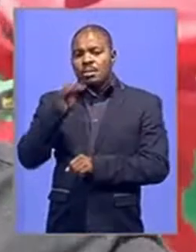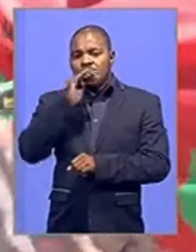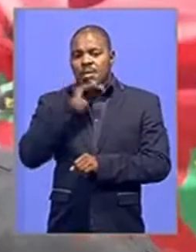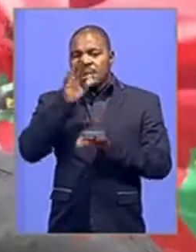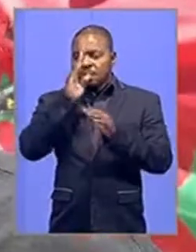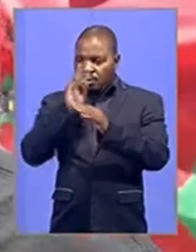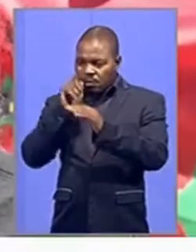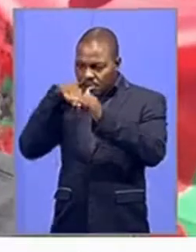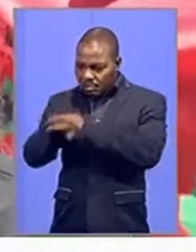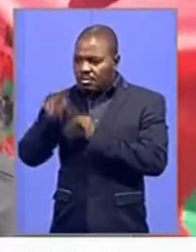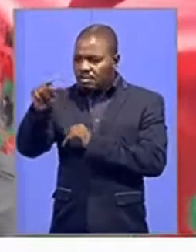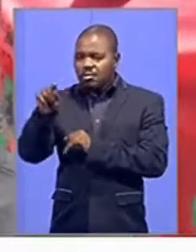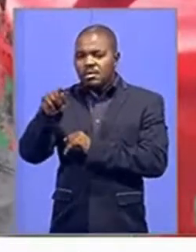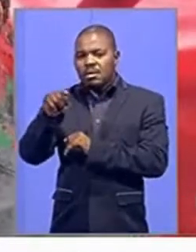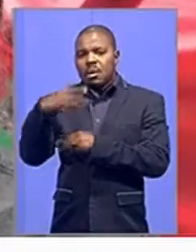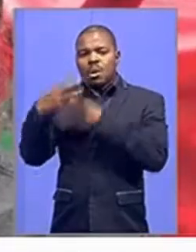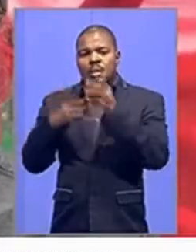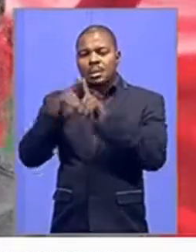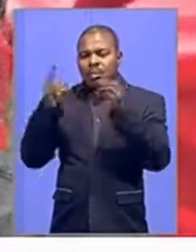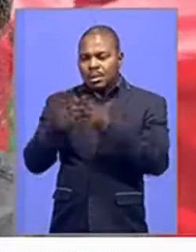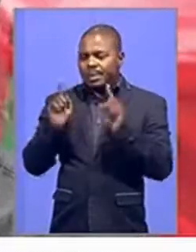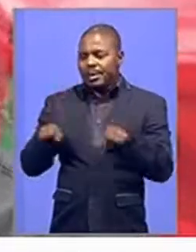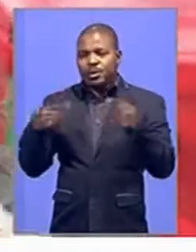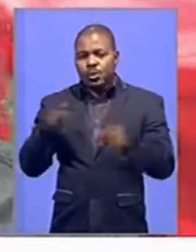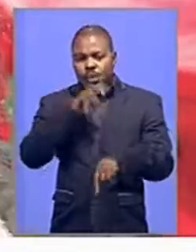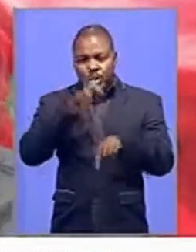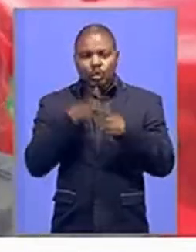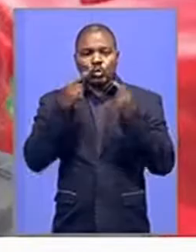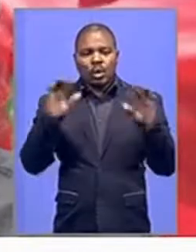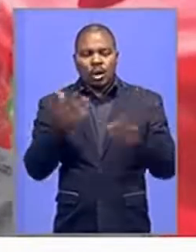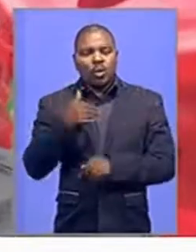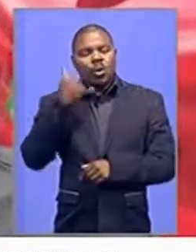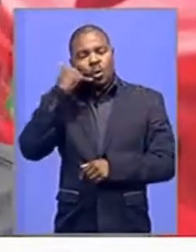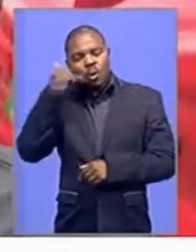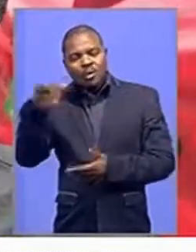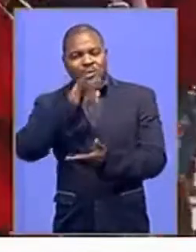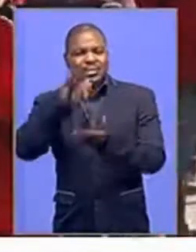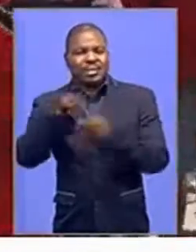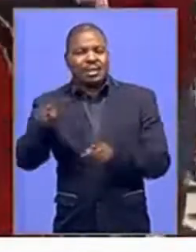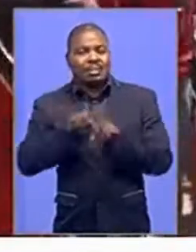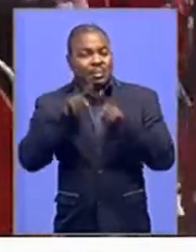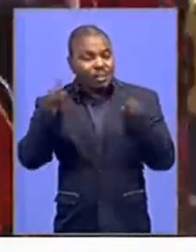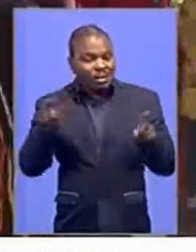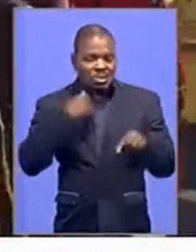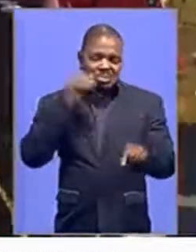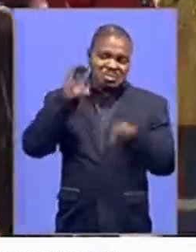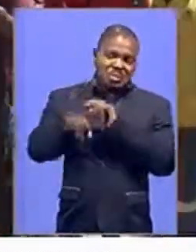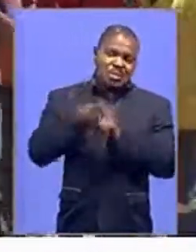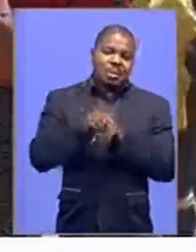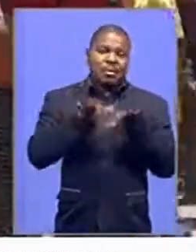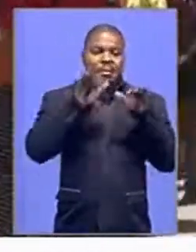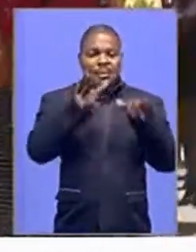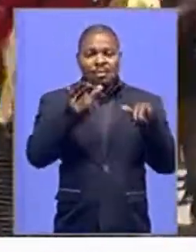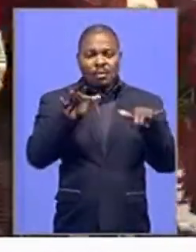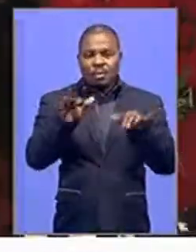in provinces and regional centers. So it must be done through the call center and so on. But it has been proven that people are